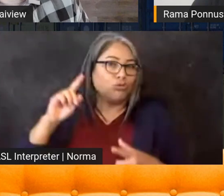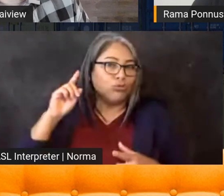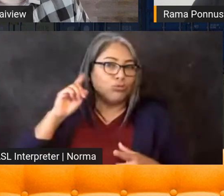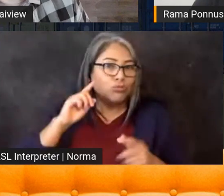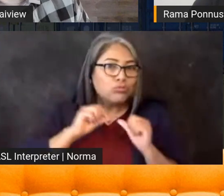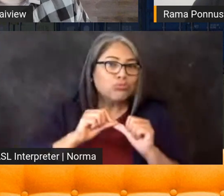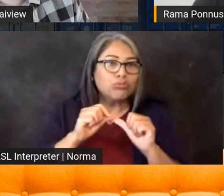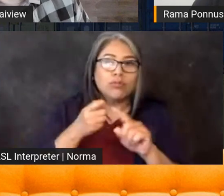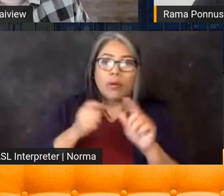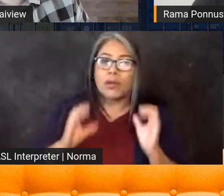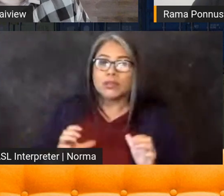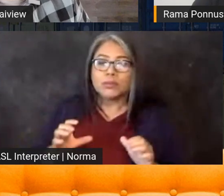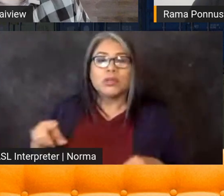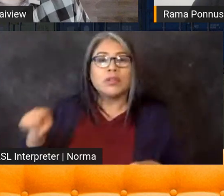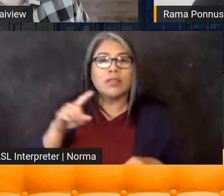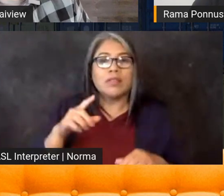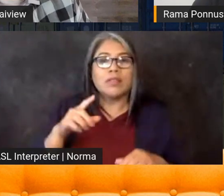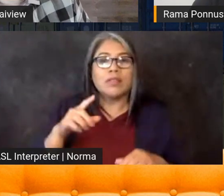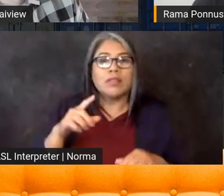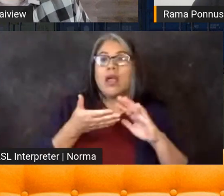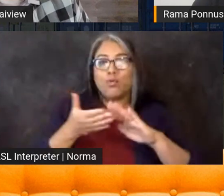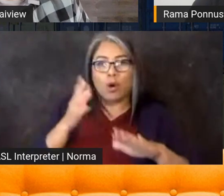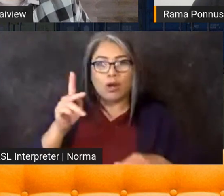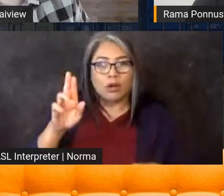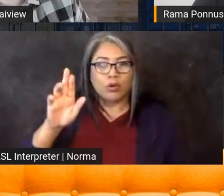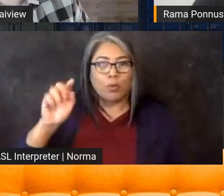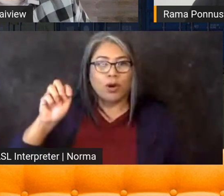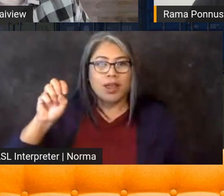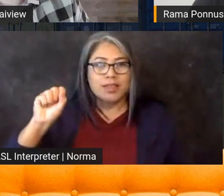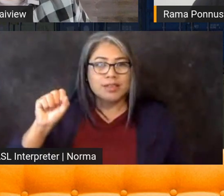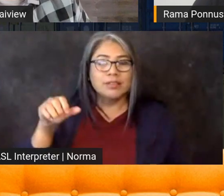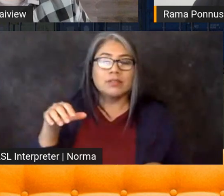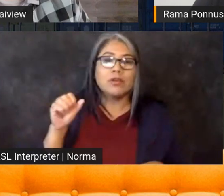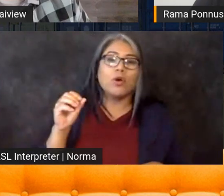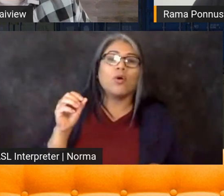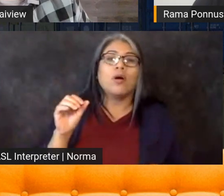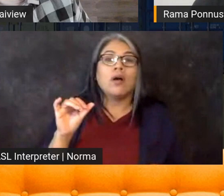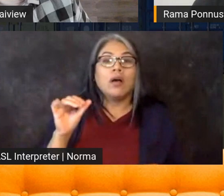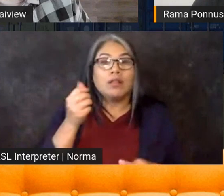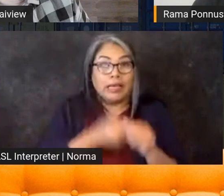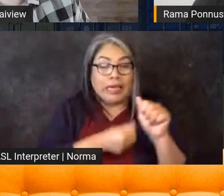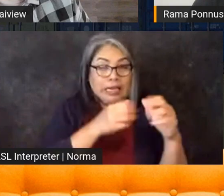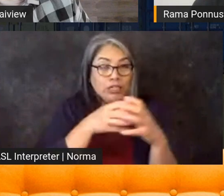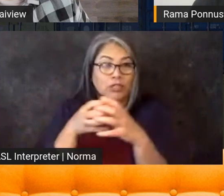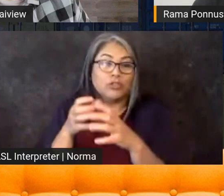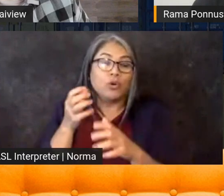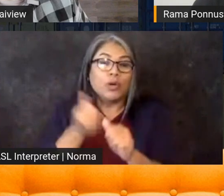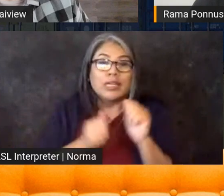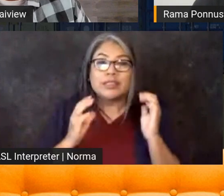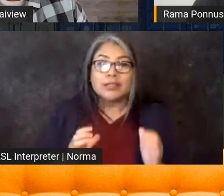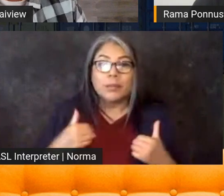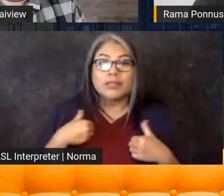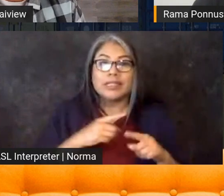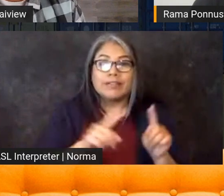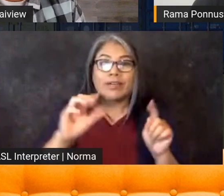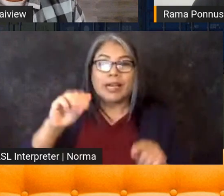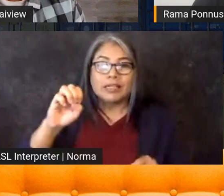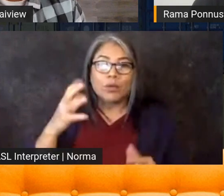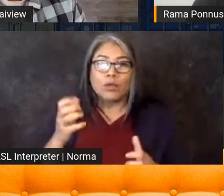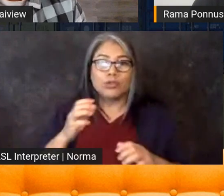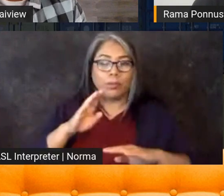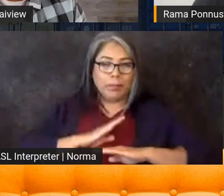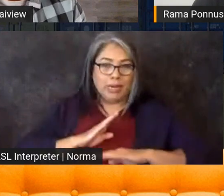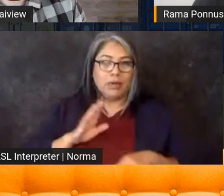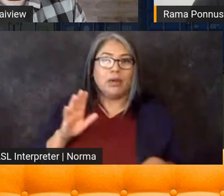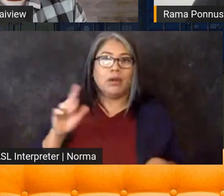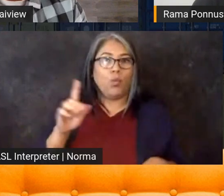require them to run Kubernetes on many different on-premises infrastructure. Like you said, each customer has a different use case, and we want to meet customers where they are.